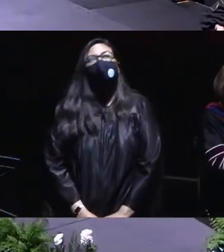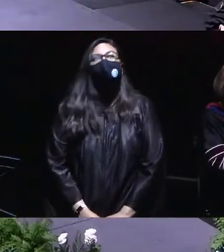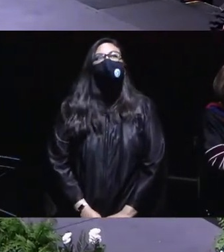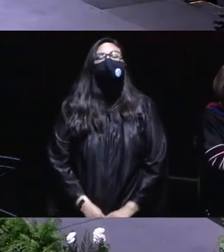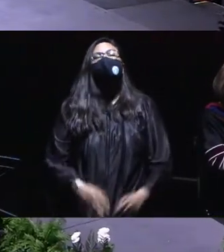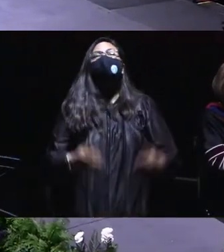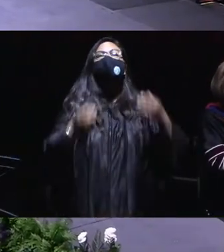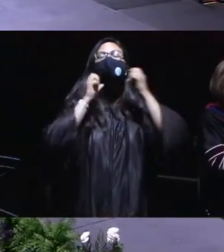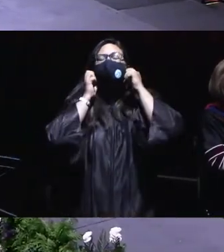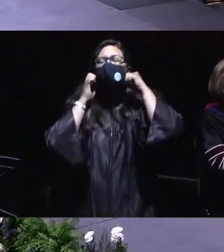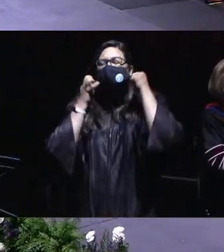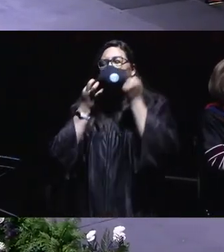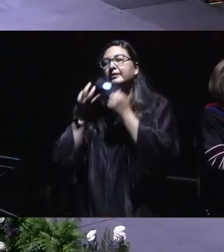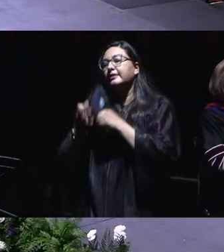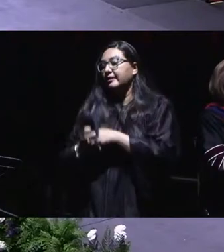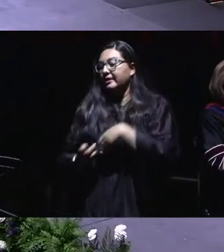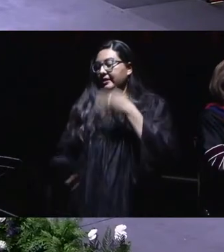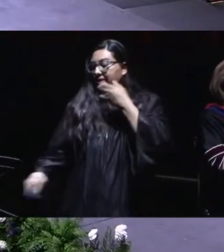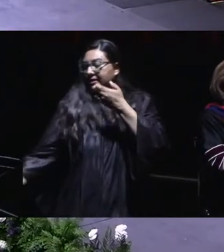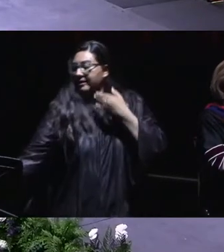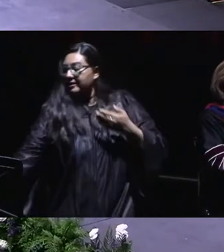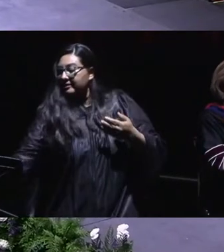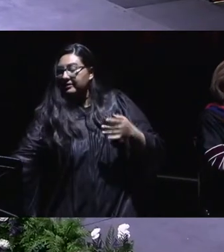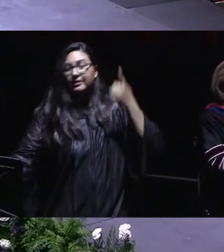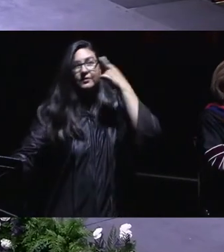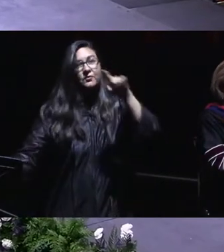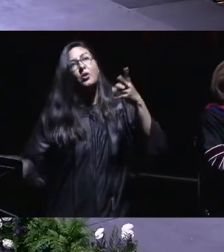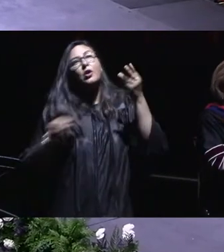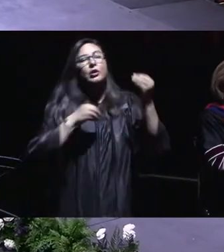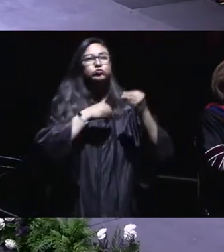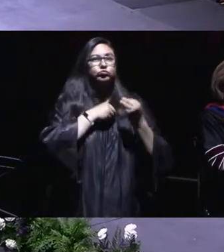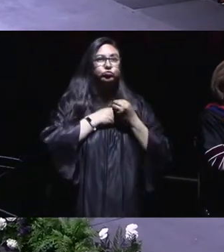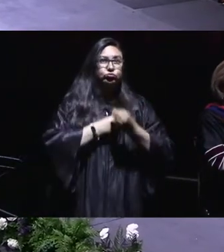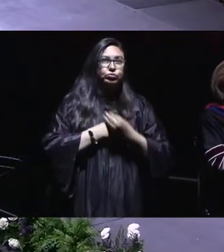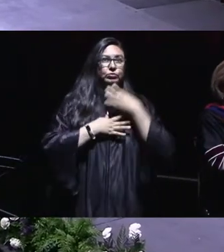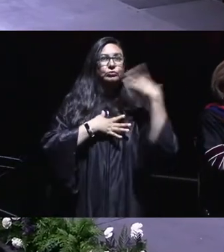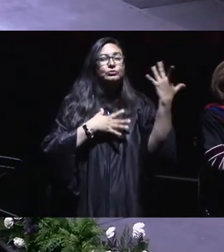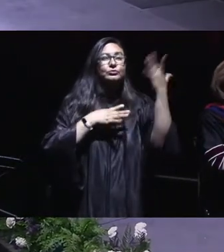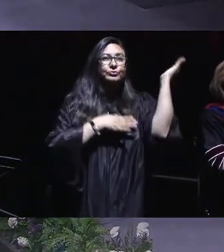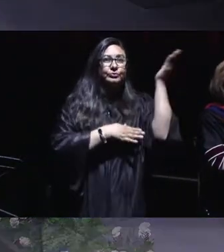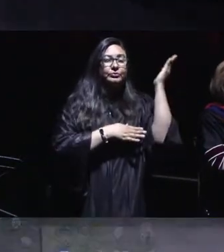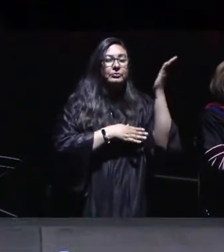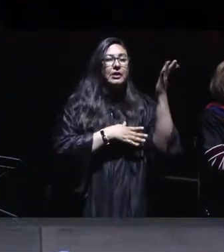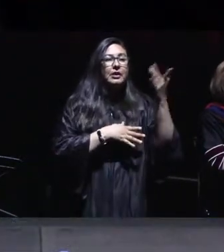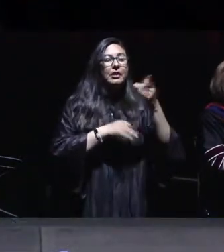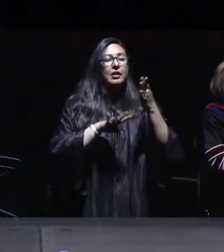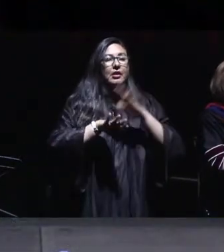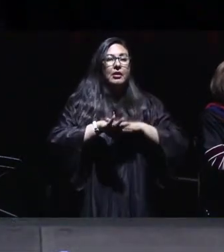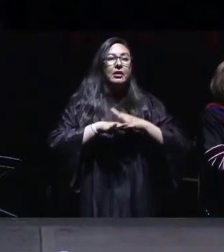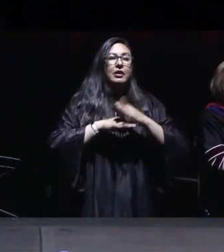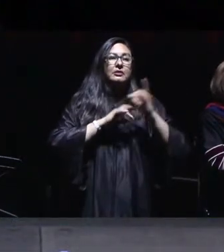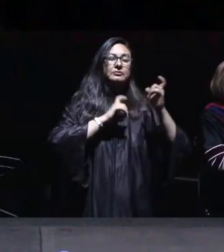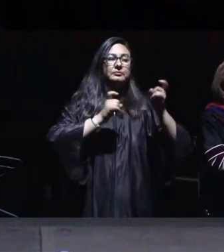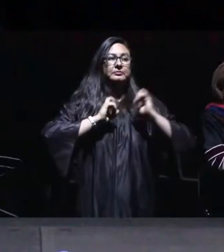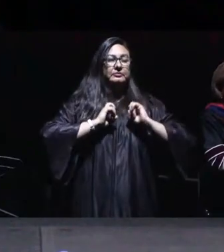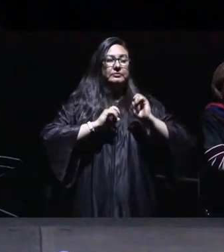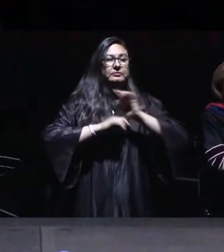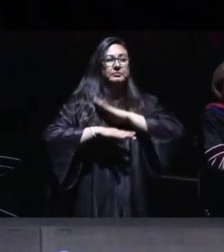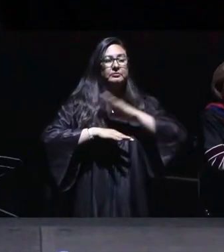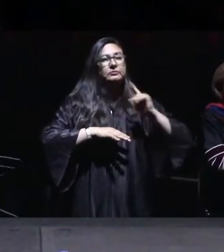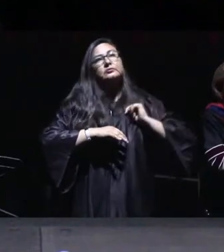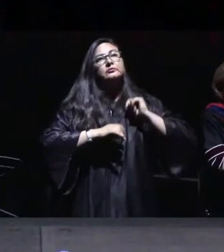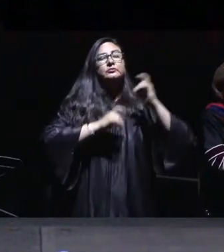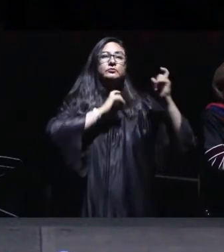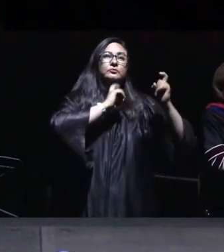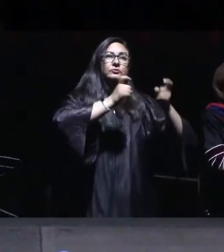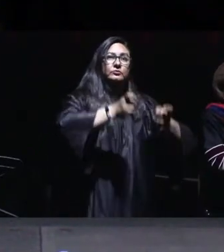Thank you for those inspirational words, Dr. Coronado. On behalf of the Board of Trustees, it is my pleasure to confer on